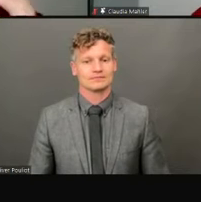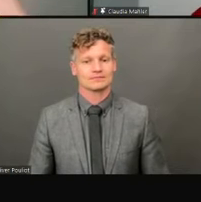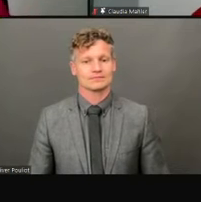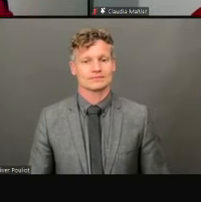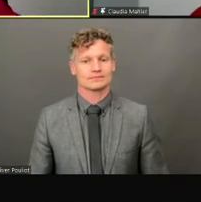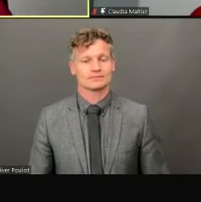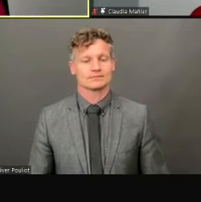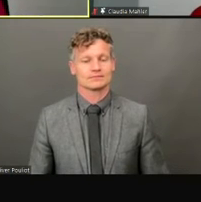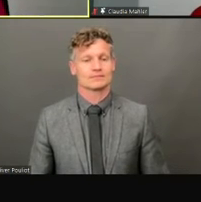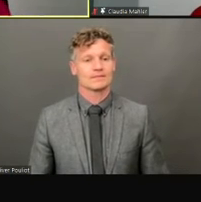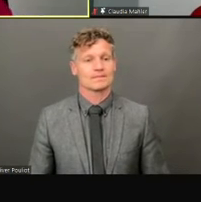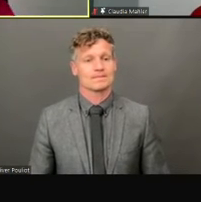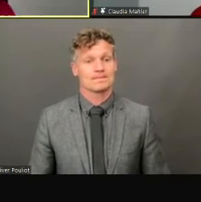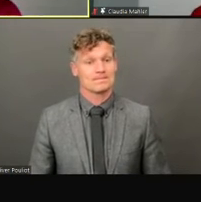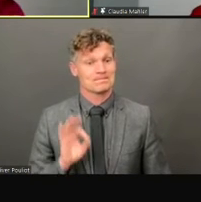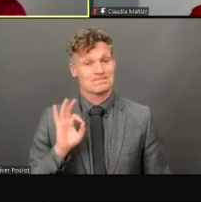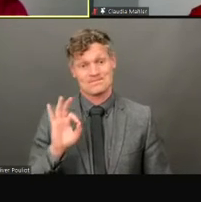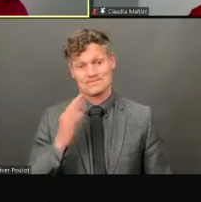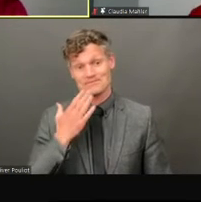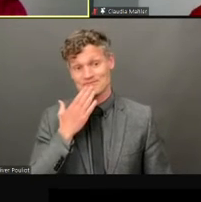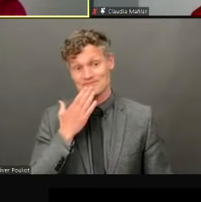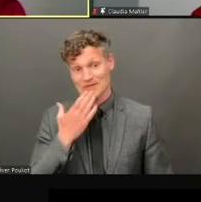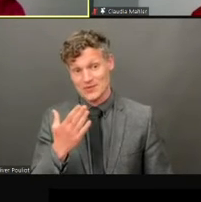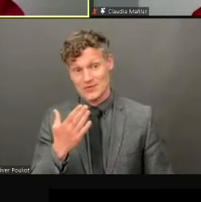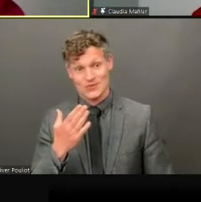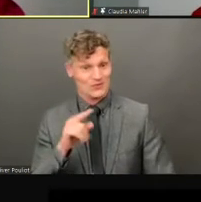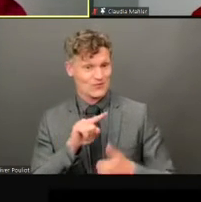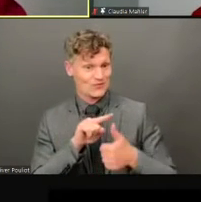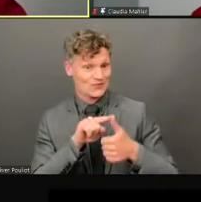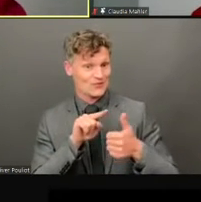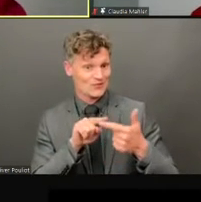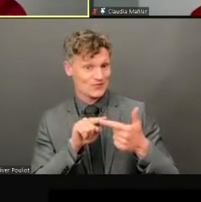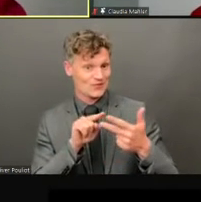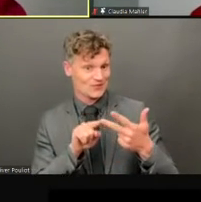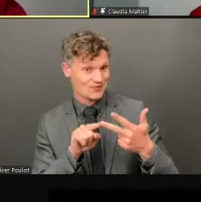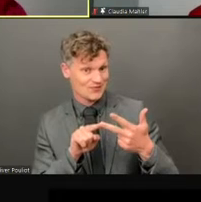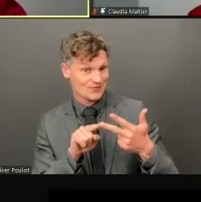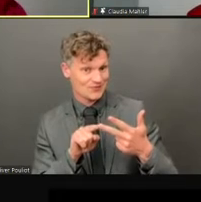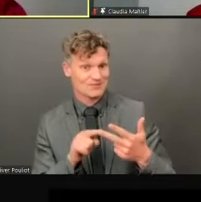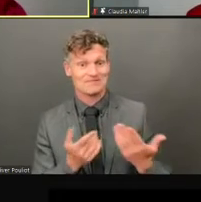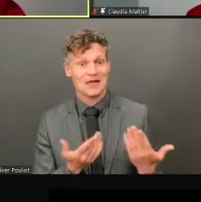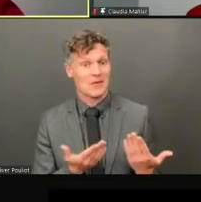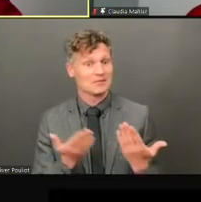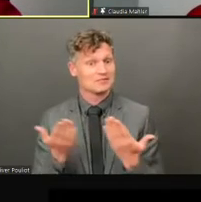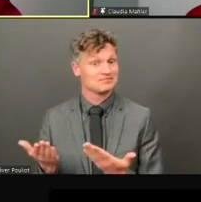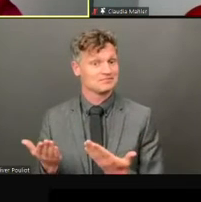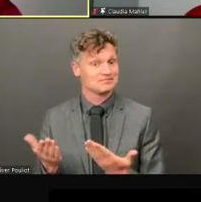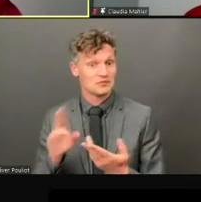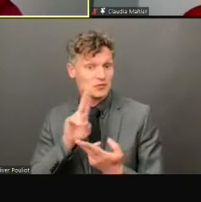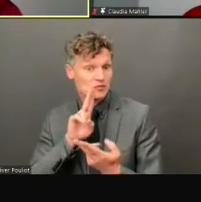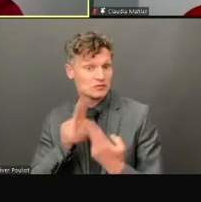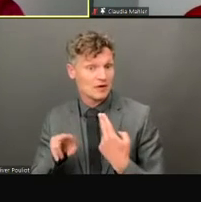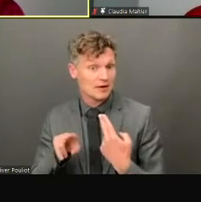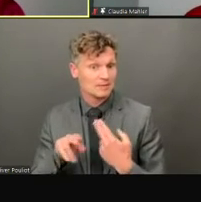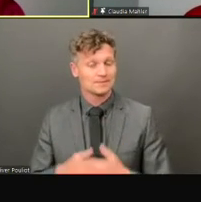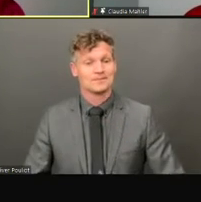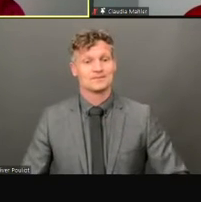Okay, thanks a lot, Bill. Claudia, Jared, to you. Who would like to start?